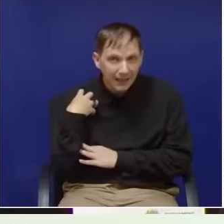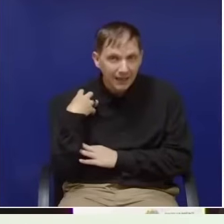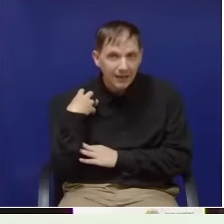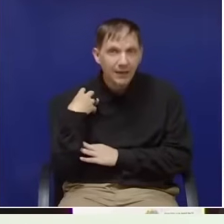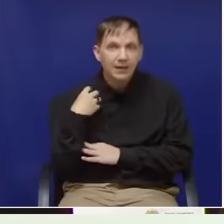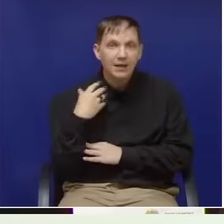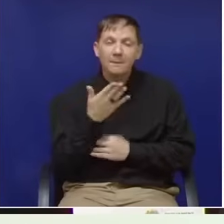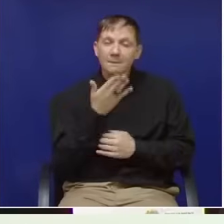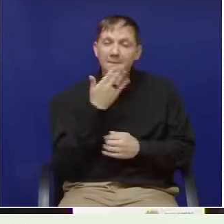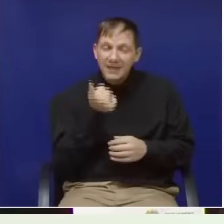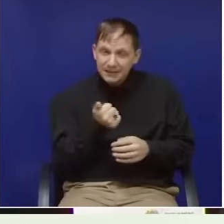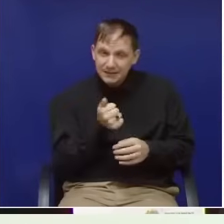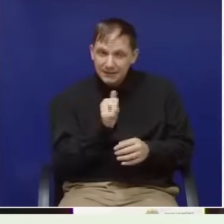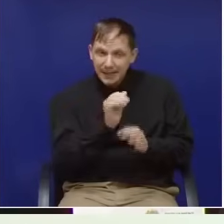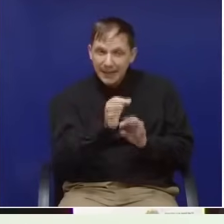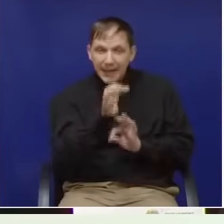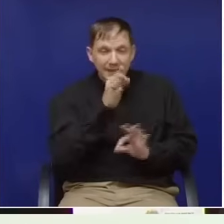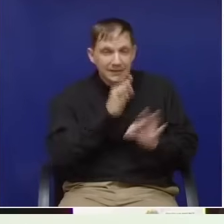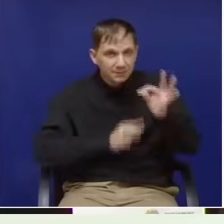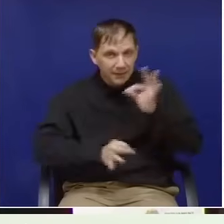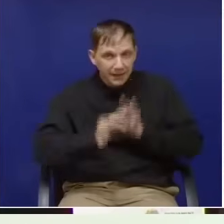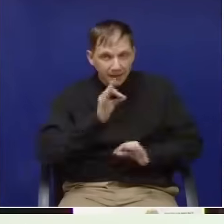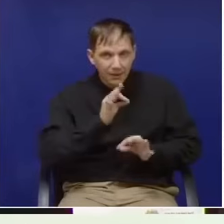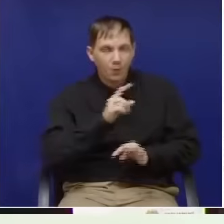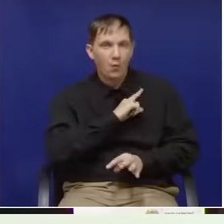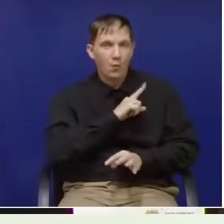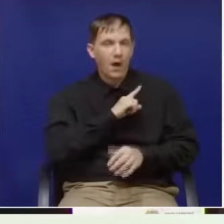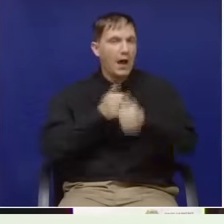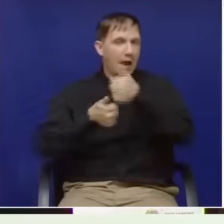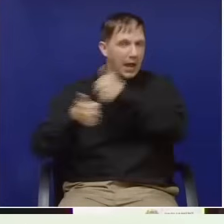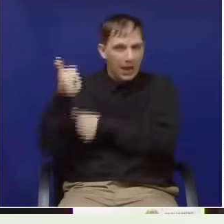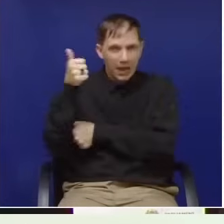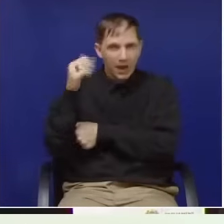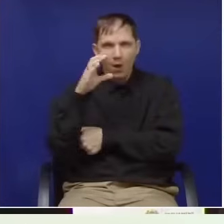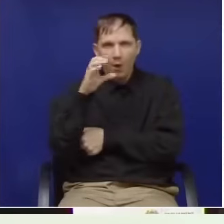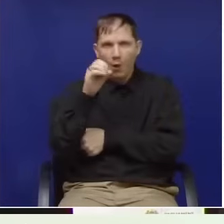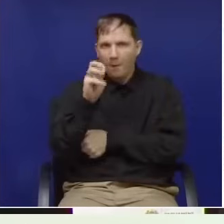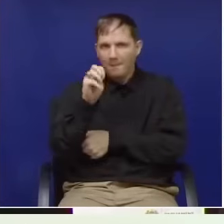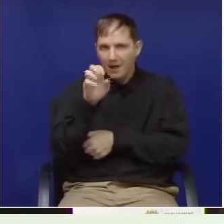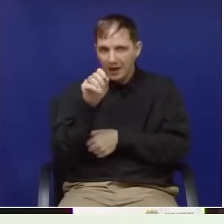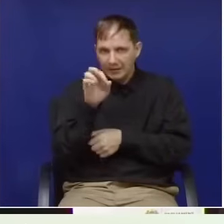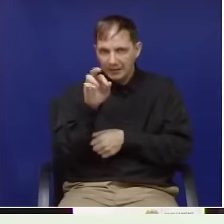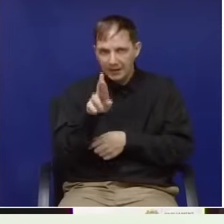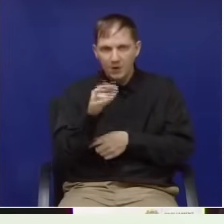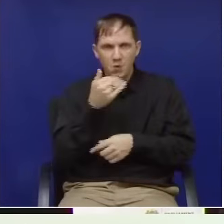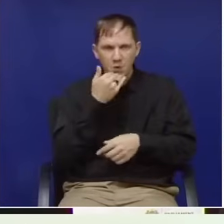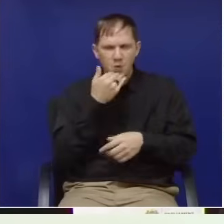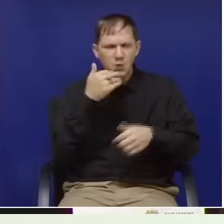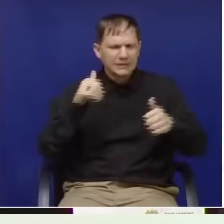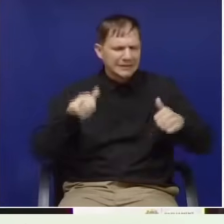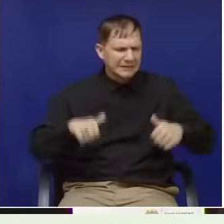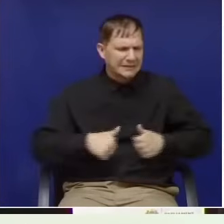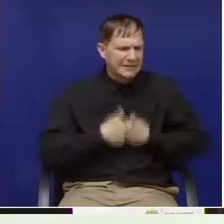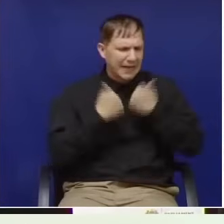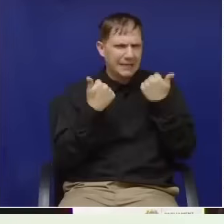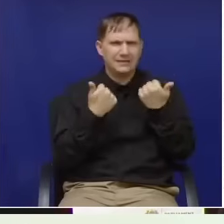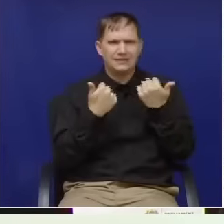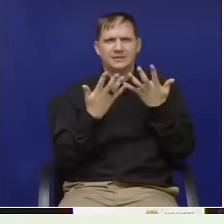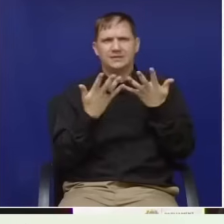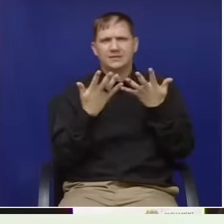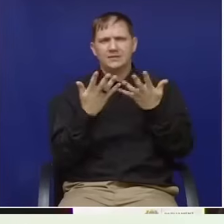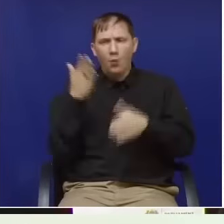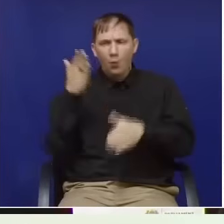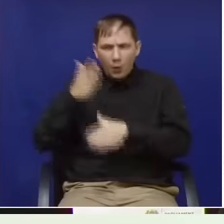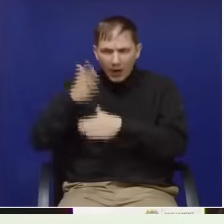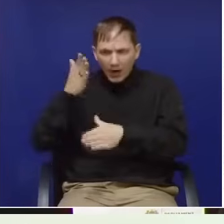can you explain why commanders facing impossible operational conditions are being threatened with disciplinary